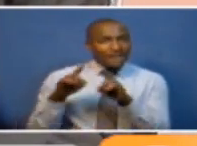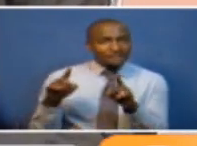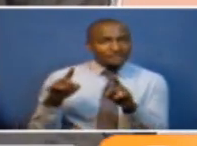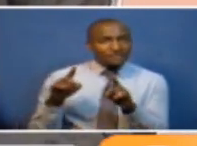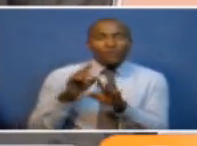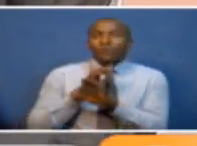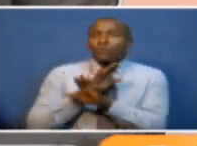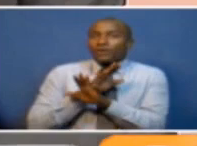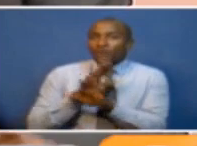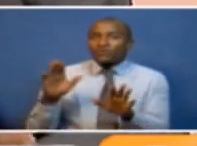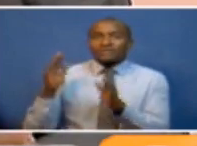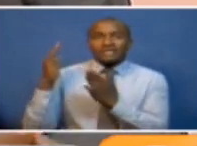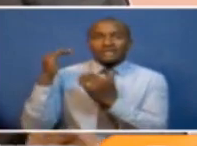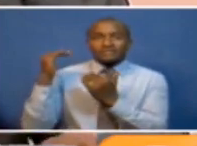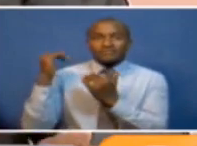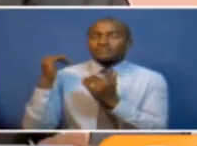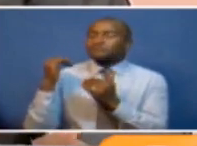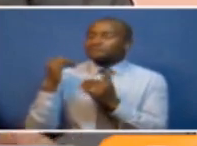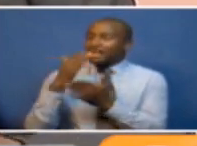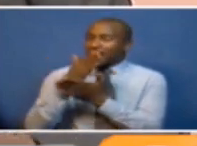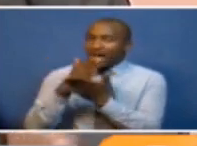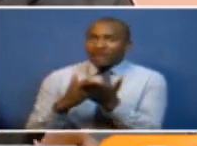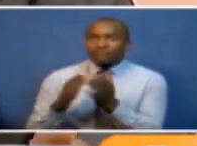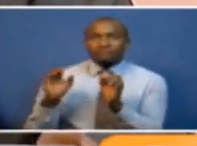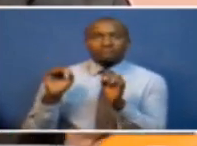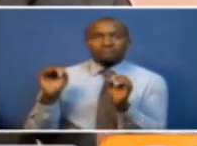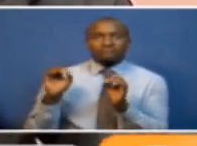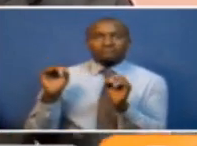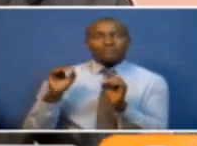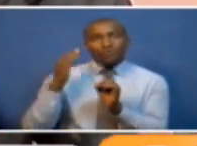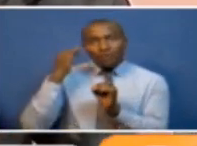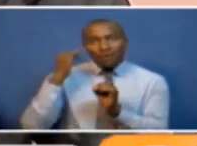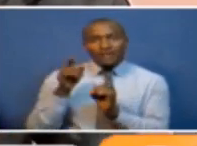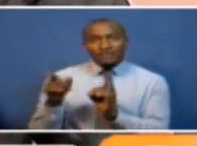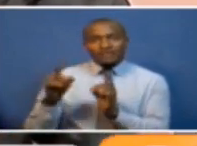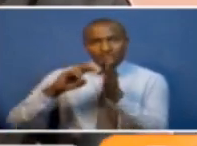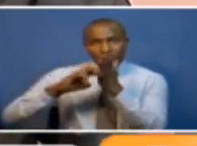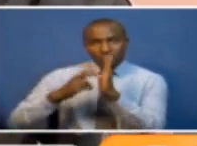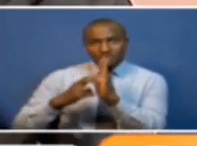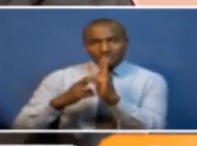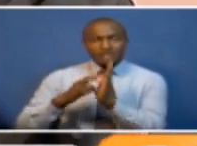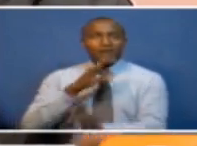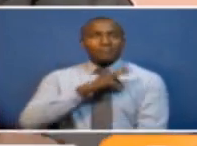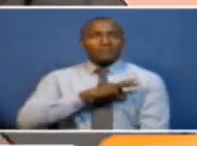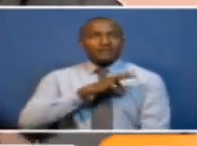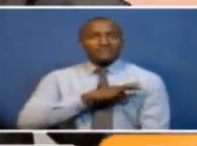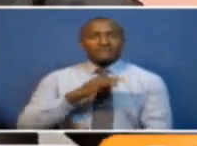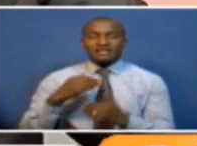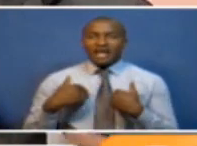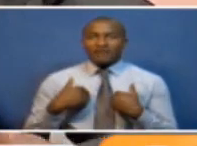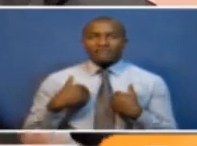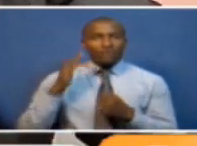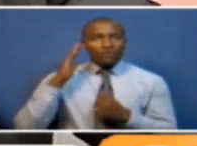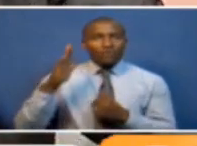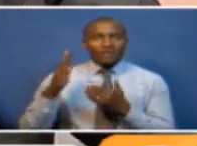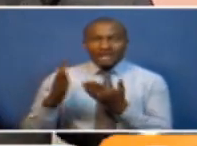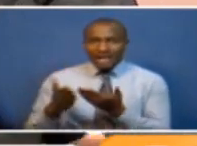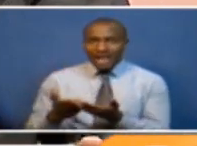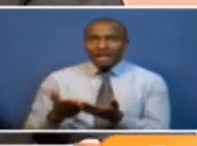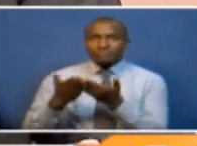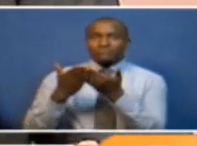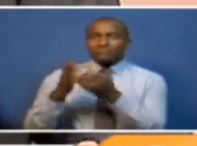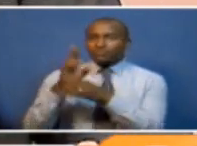expecting not to complete the project, because there are many benefits of this project in terms of displacing the use of thermal